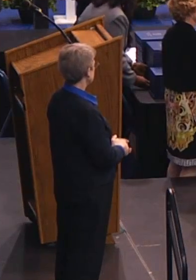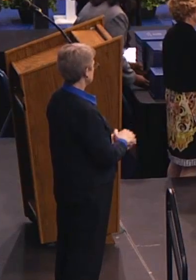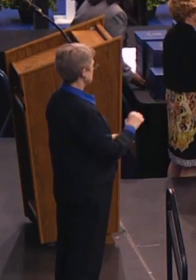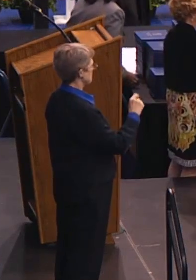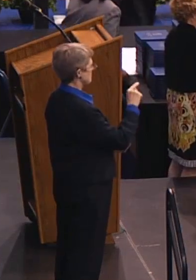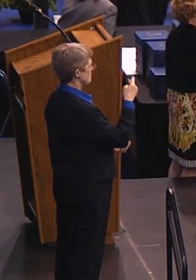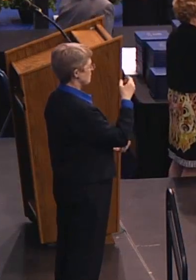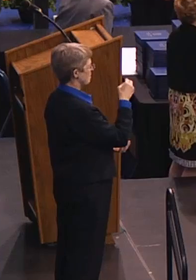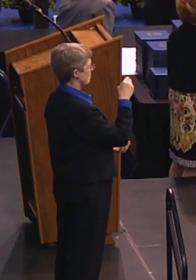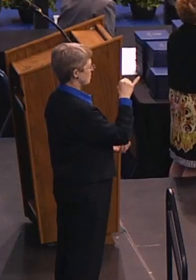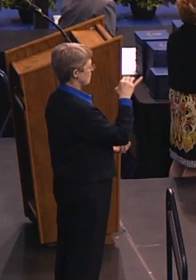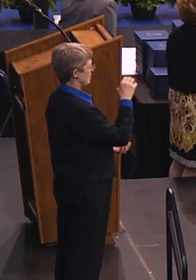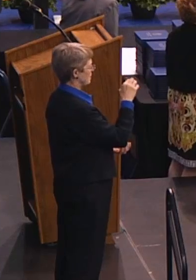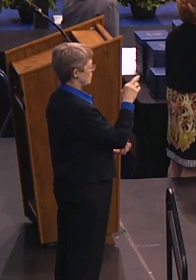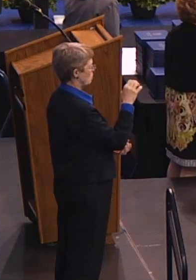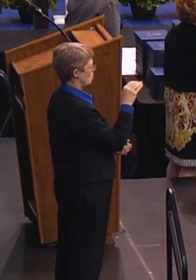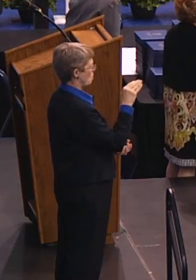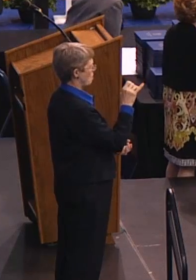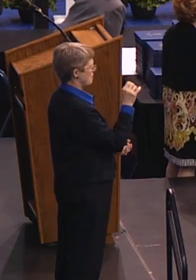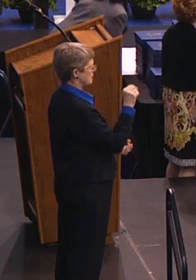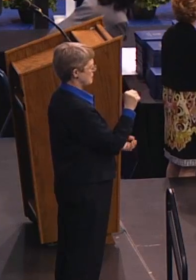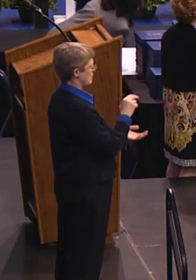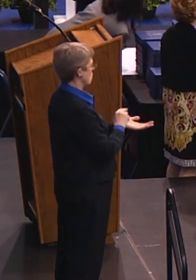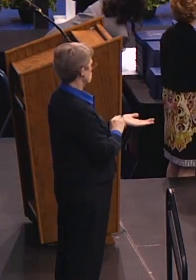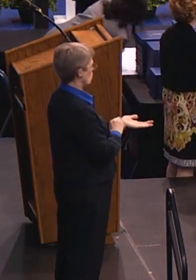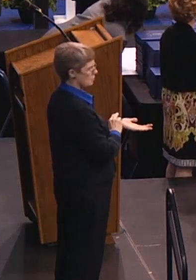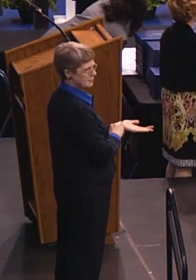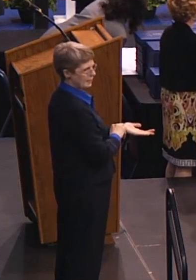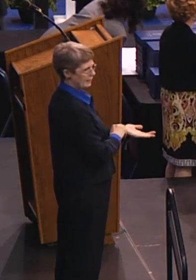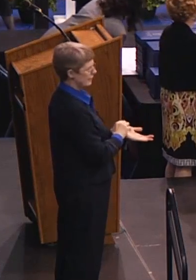Stephanie Michelle Robinson, nursing.